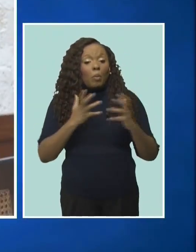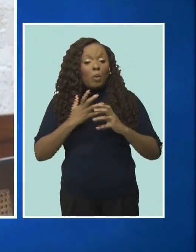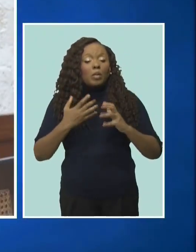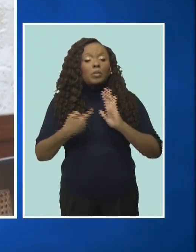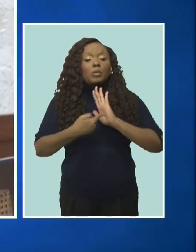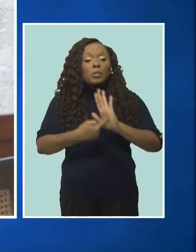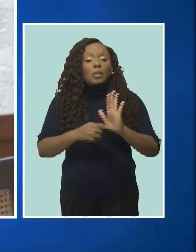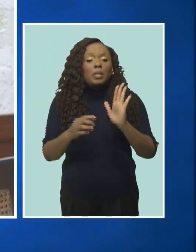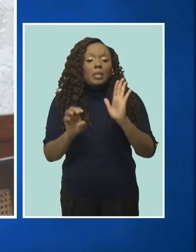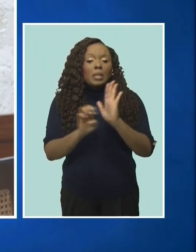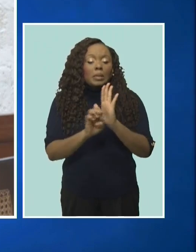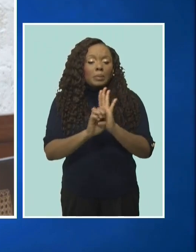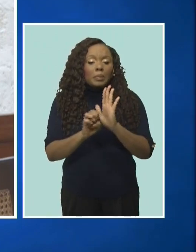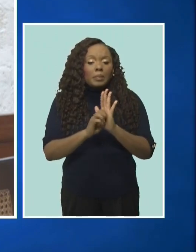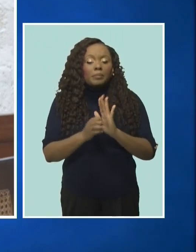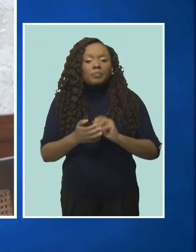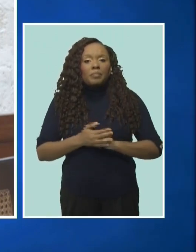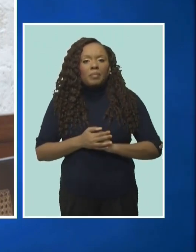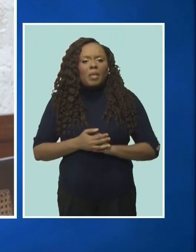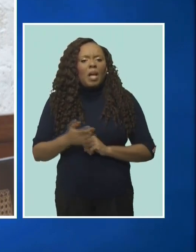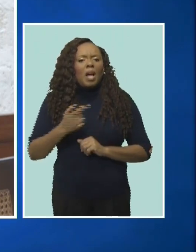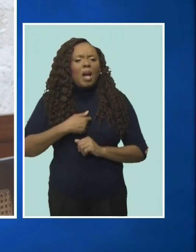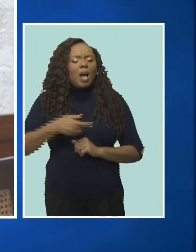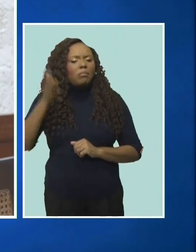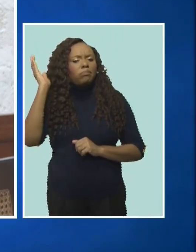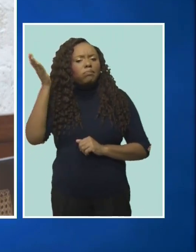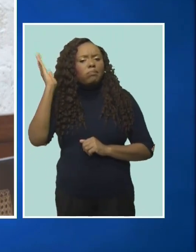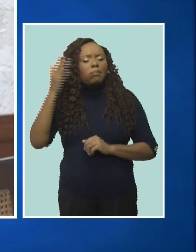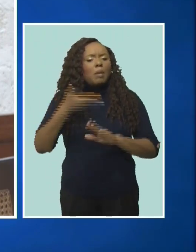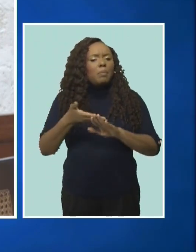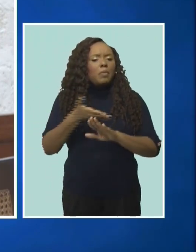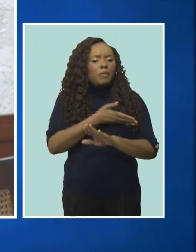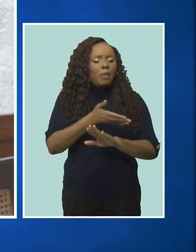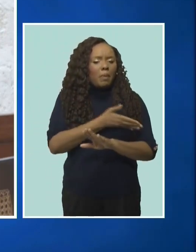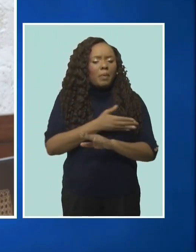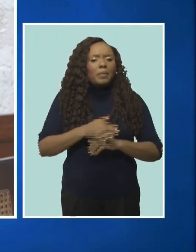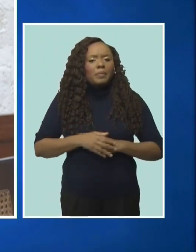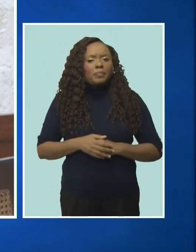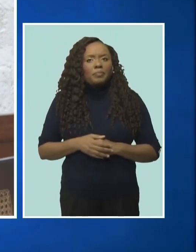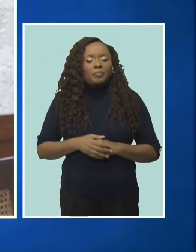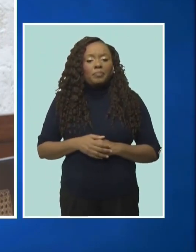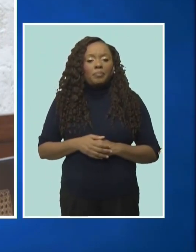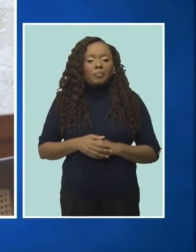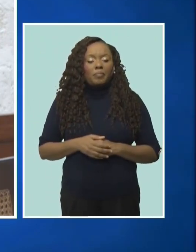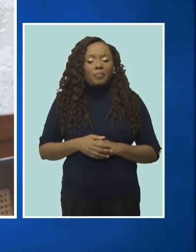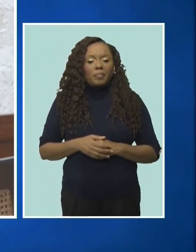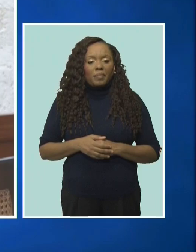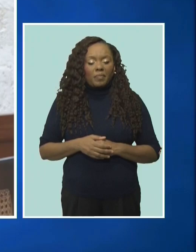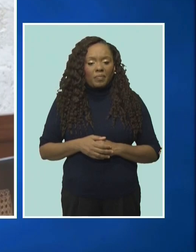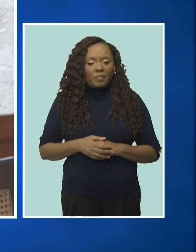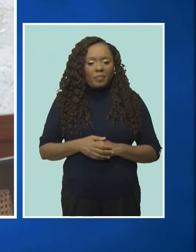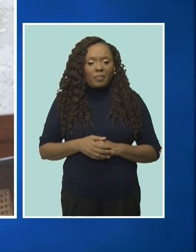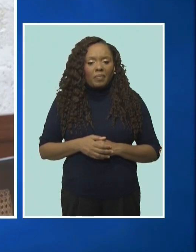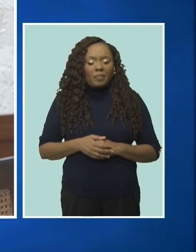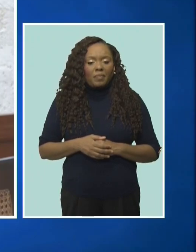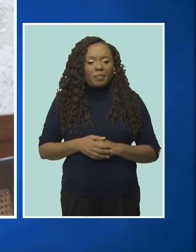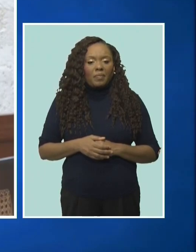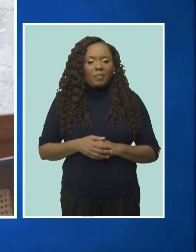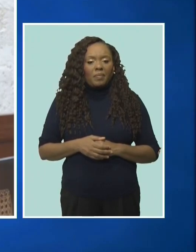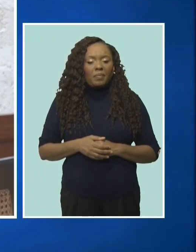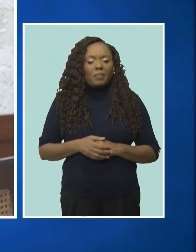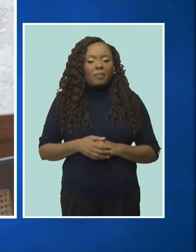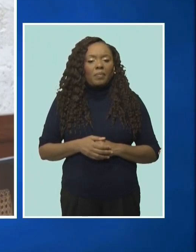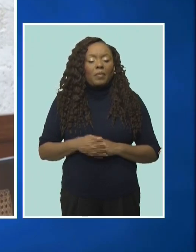that I have made a number of times before. When you have an uncompetitive